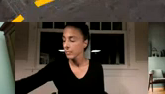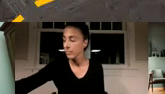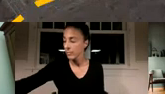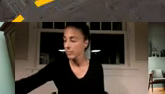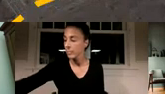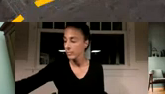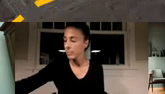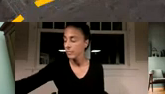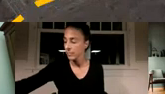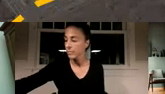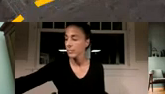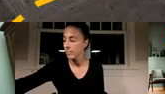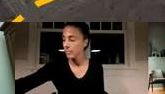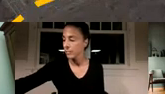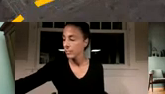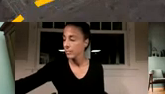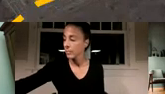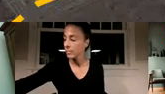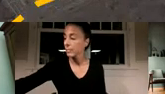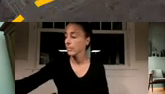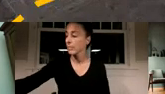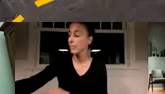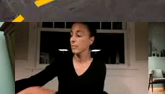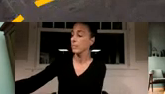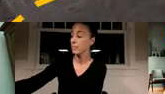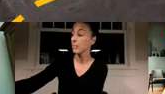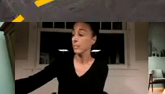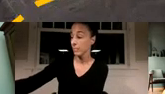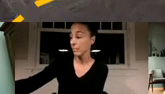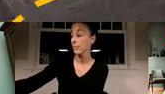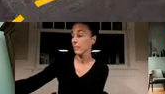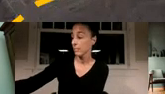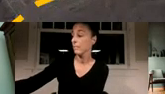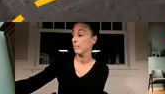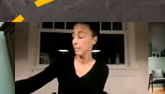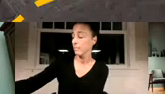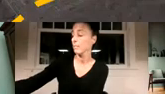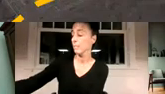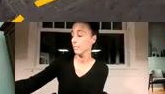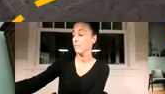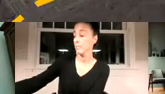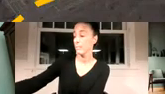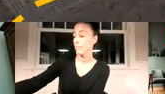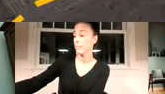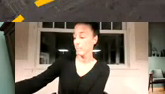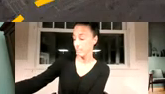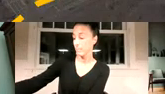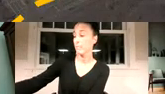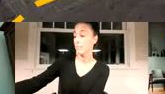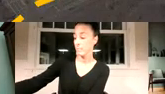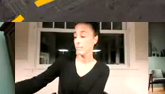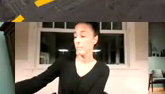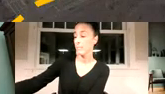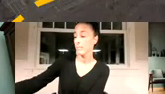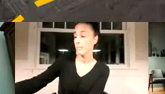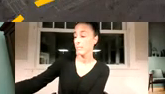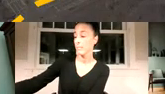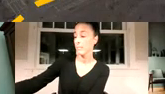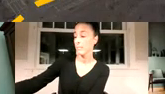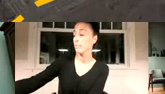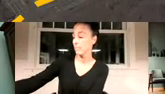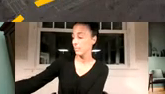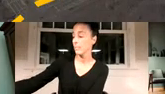your proposal a plan for improving the health of the woods and the waters in that area by controlling those species and perhaps